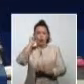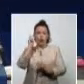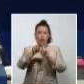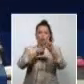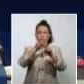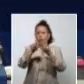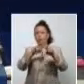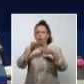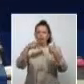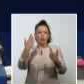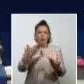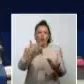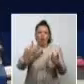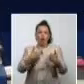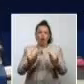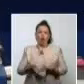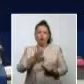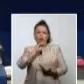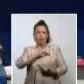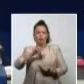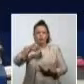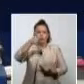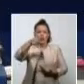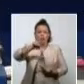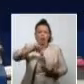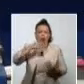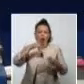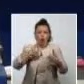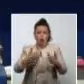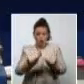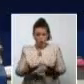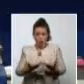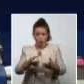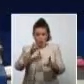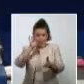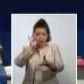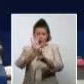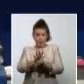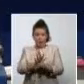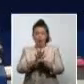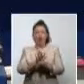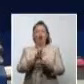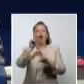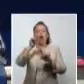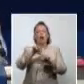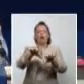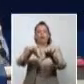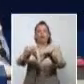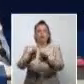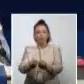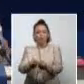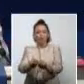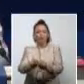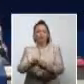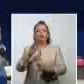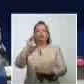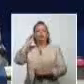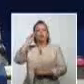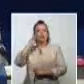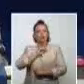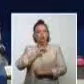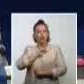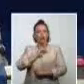with a progressive dyspnea, and she